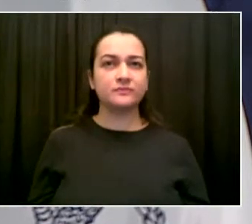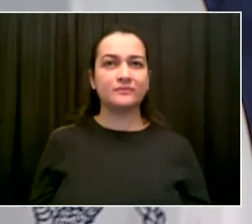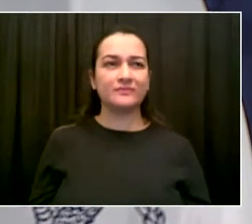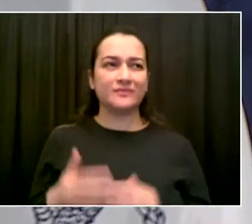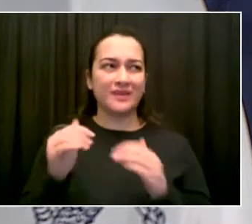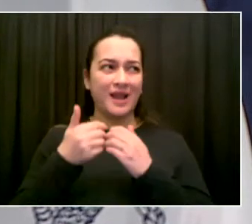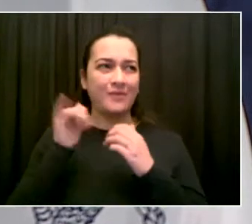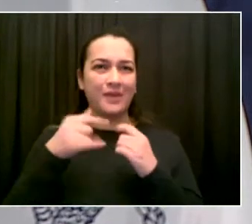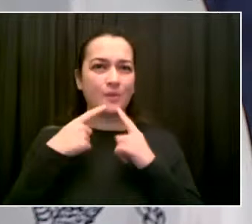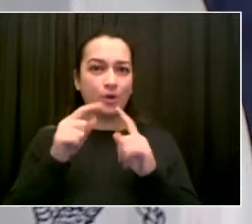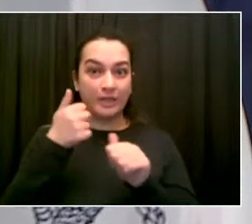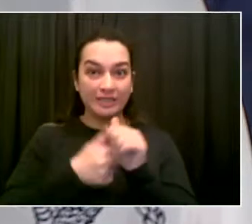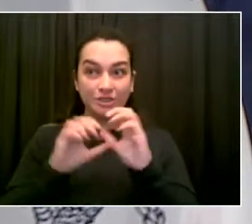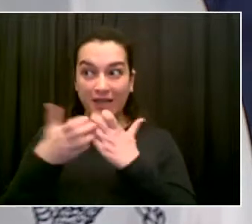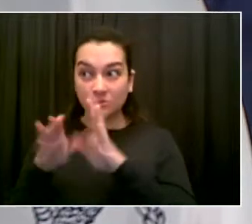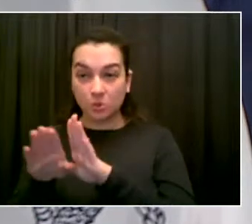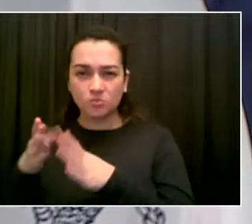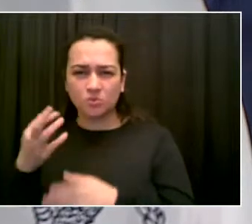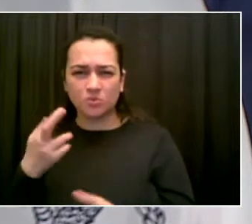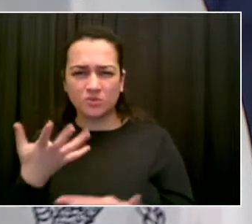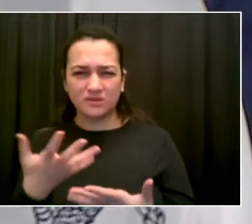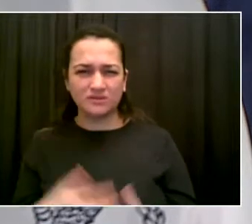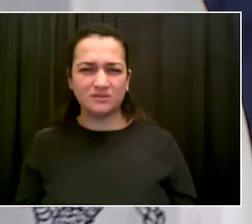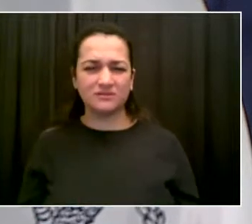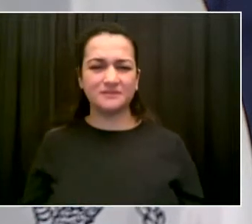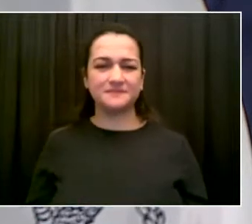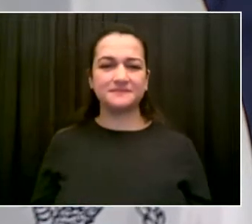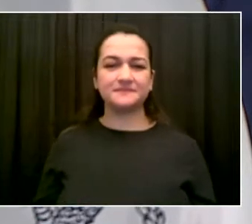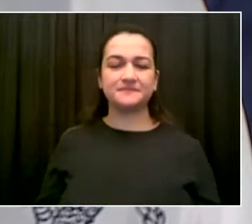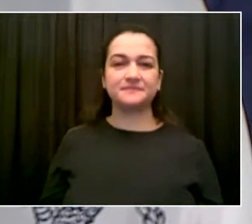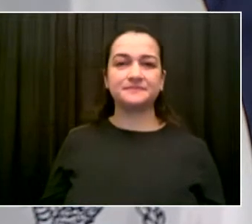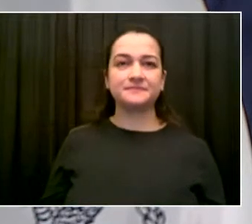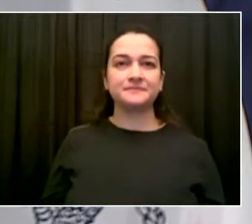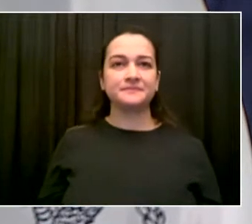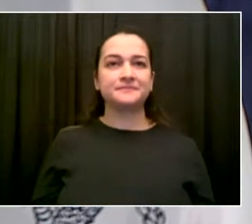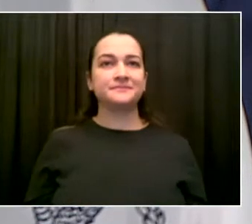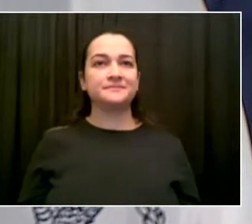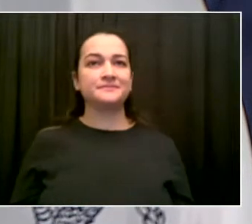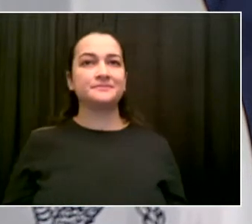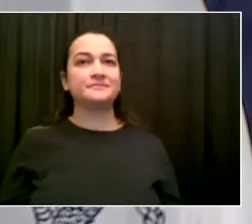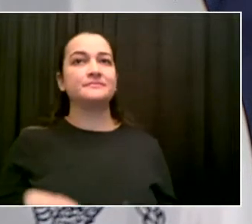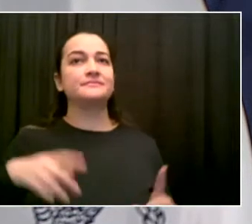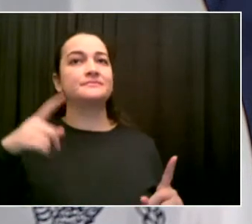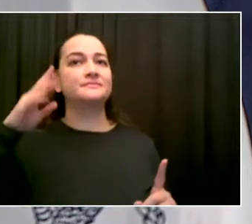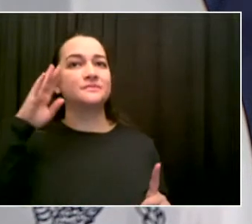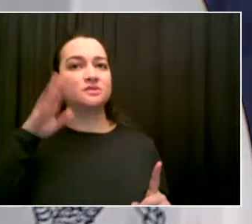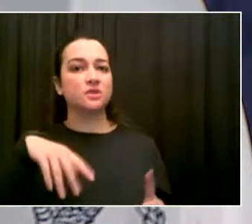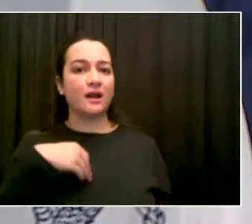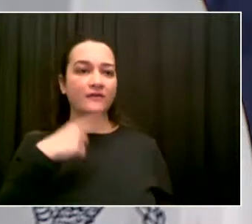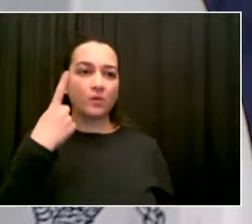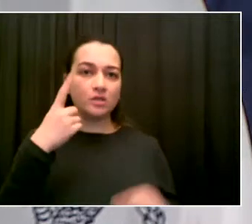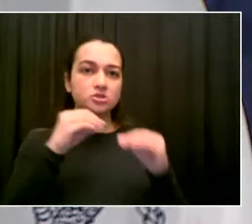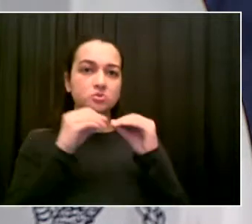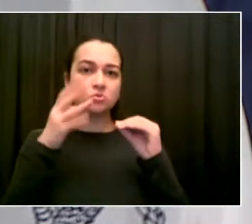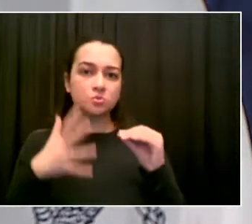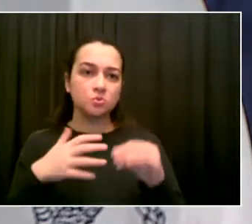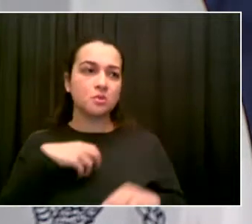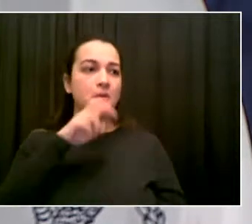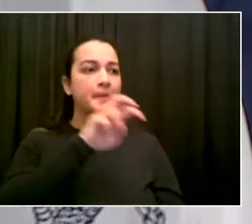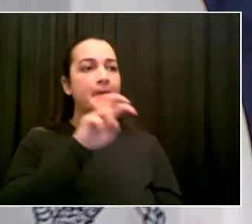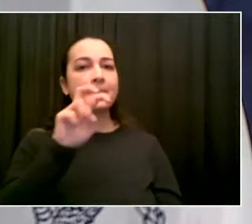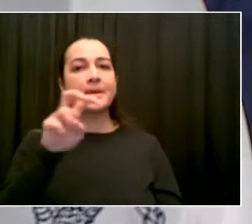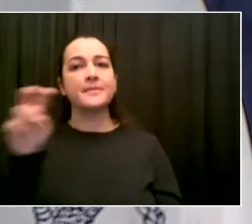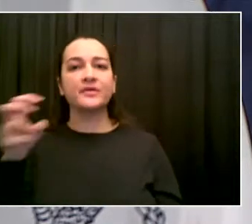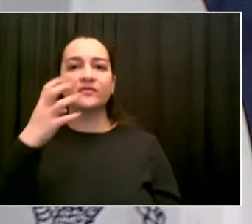saying? Right, like if they move around to 4 different classrooms a day, does that mean that all 4 teachers in all 4 classrooms would then have